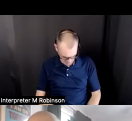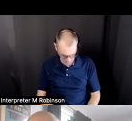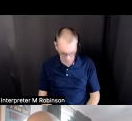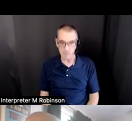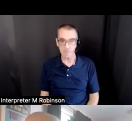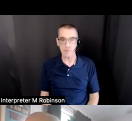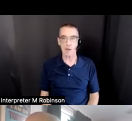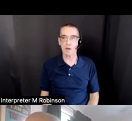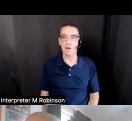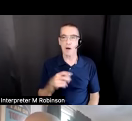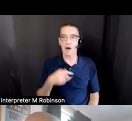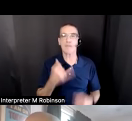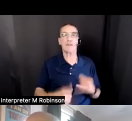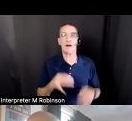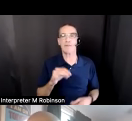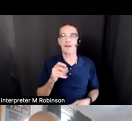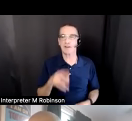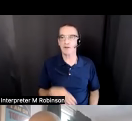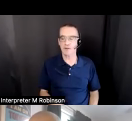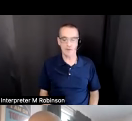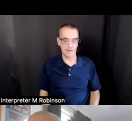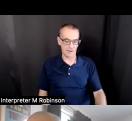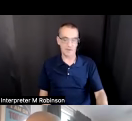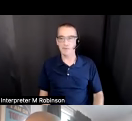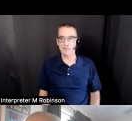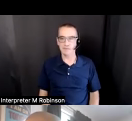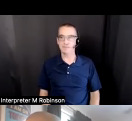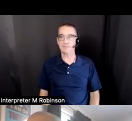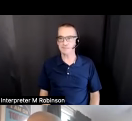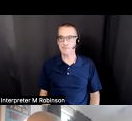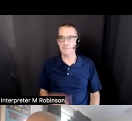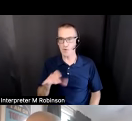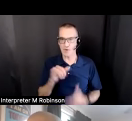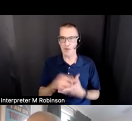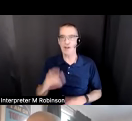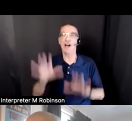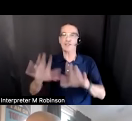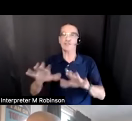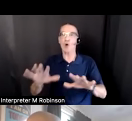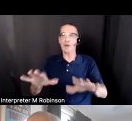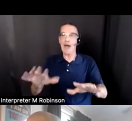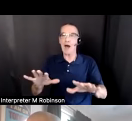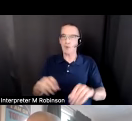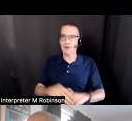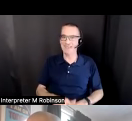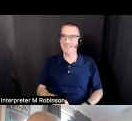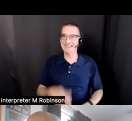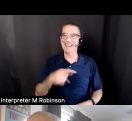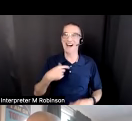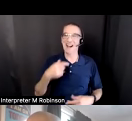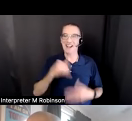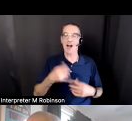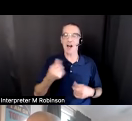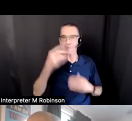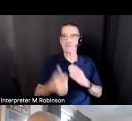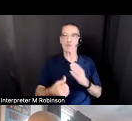All right, so our final factor, I think I'm doing this one. Casey, am I? Yeah. You're good. Last factor, concrete supports in times